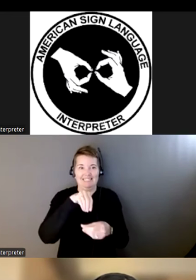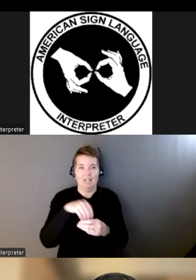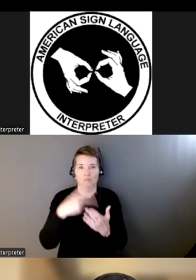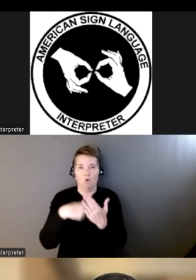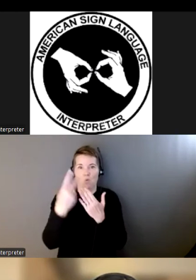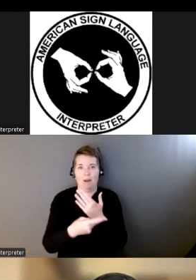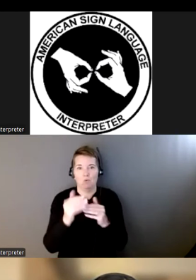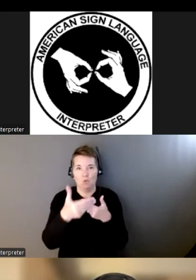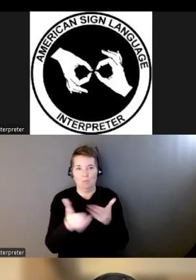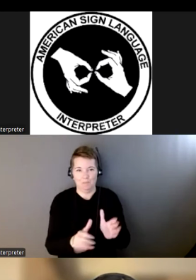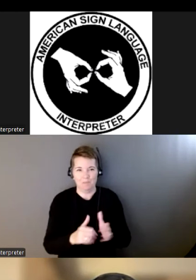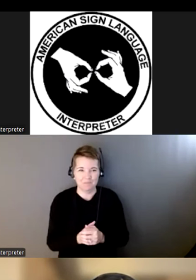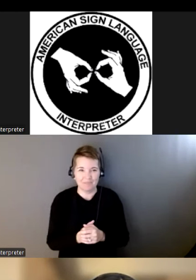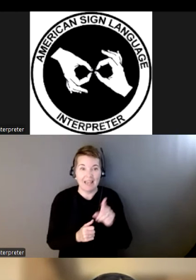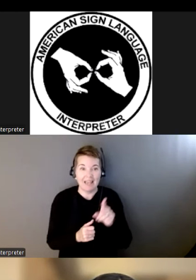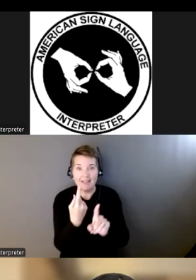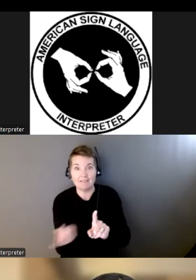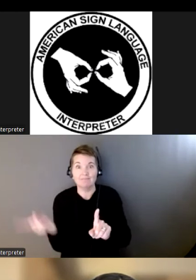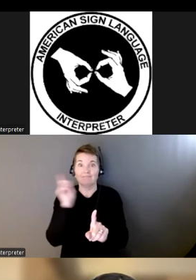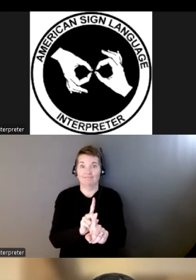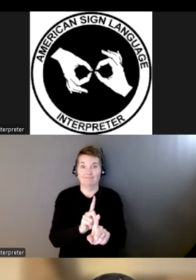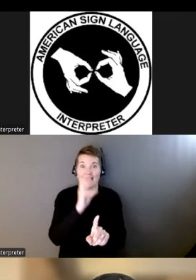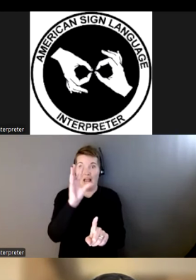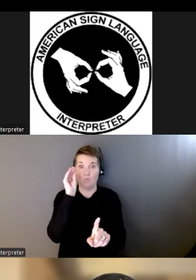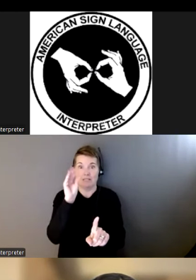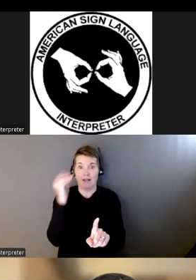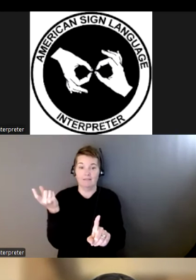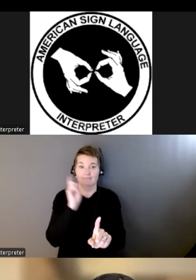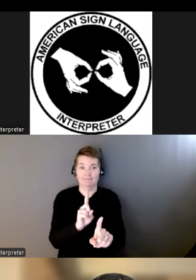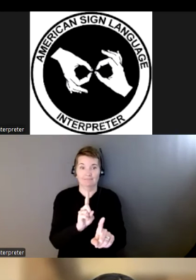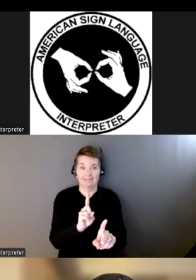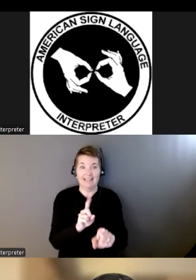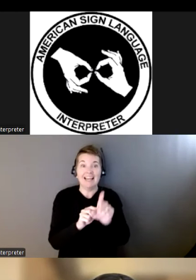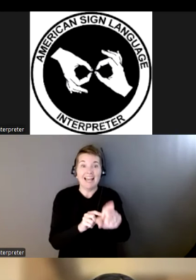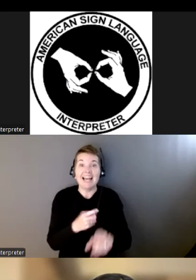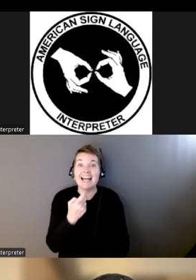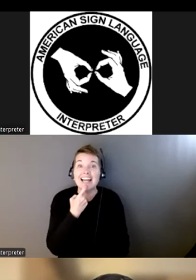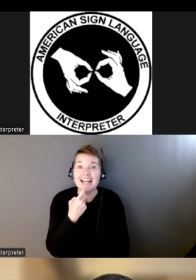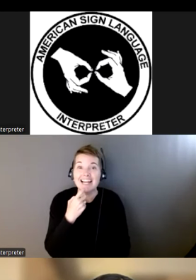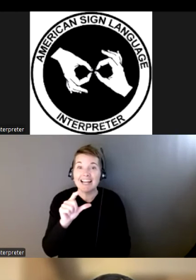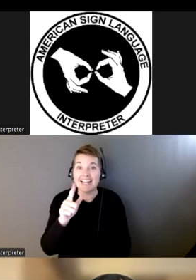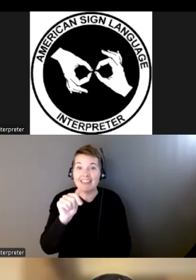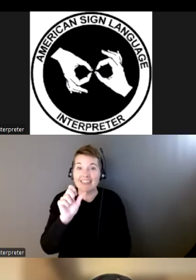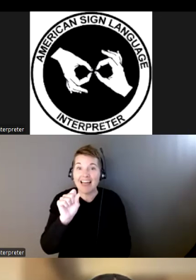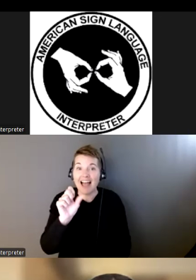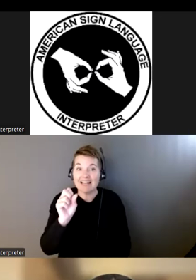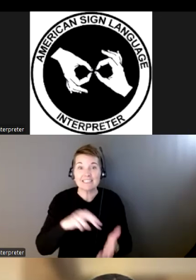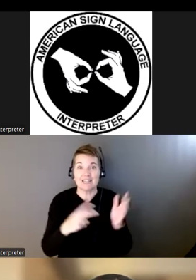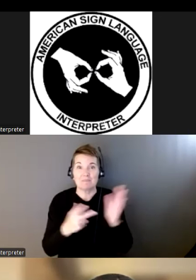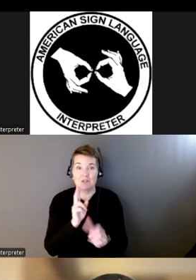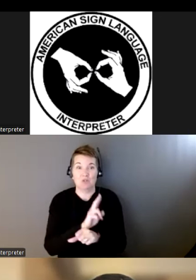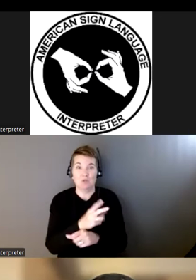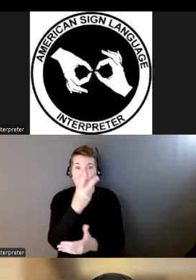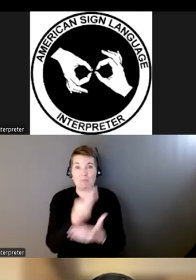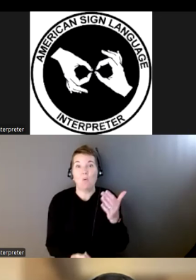And this view is from the outside of the program room because the glass allowed for us to utilize both sides for